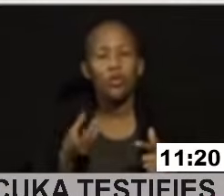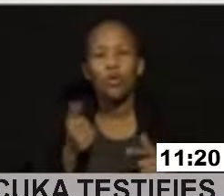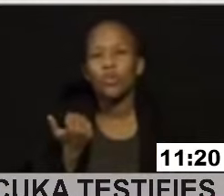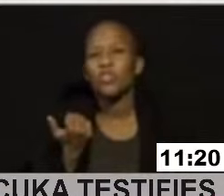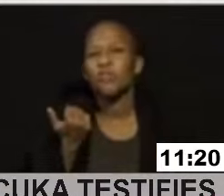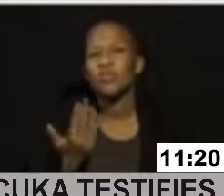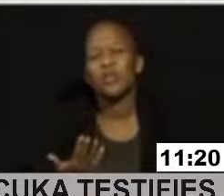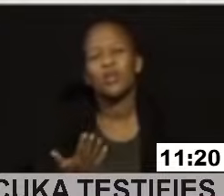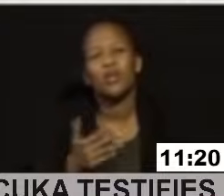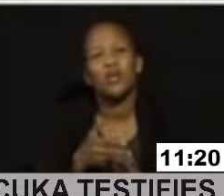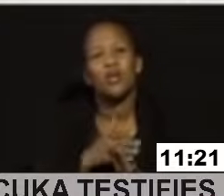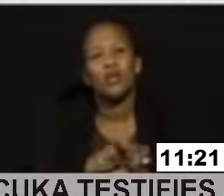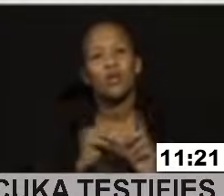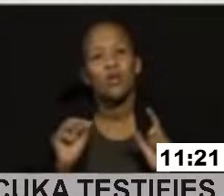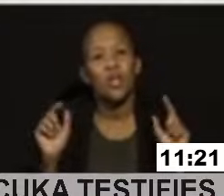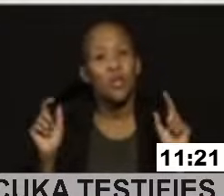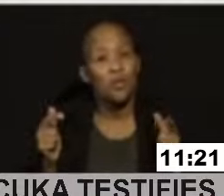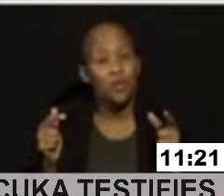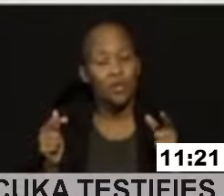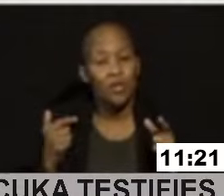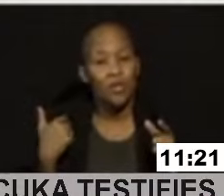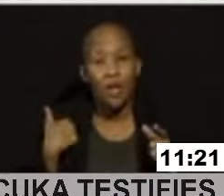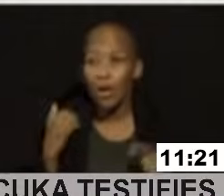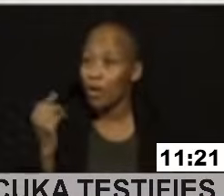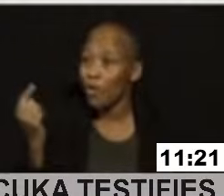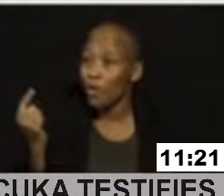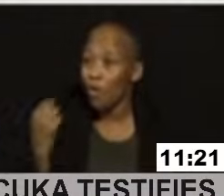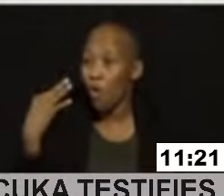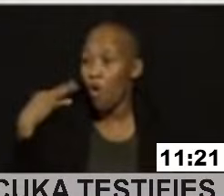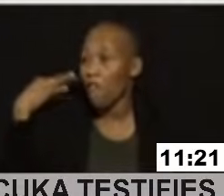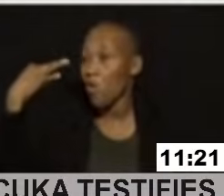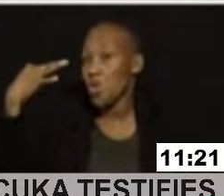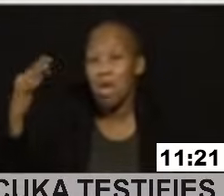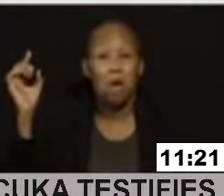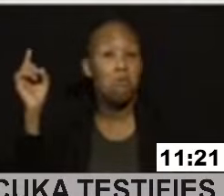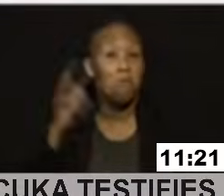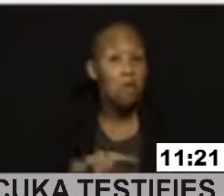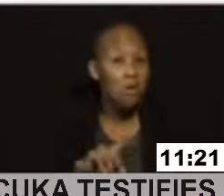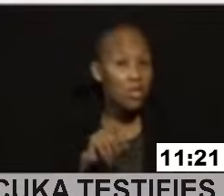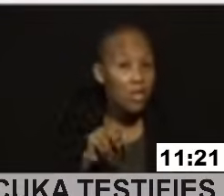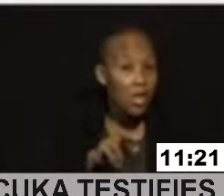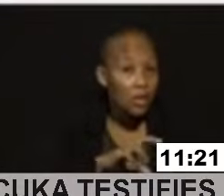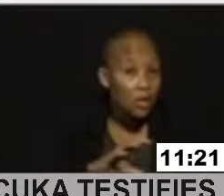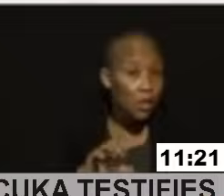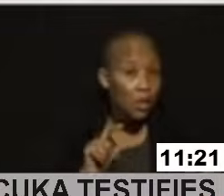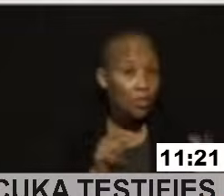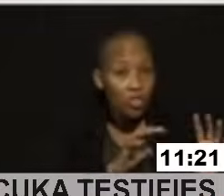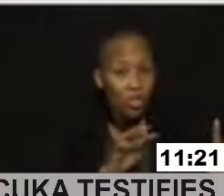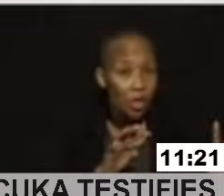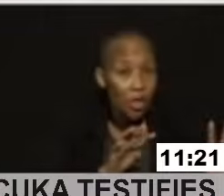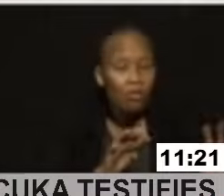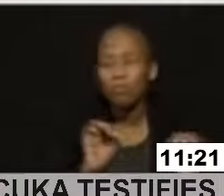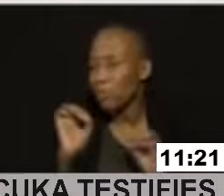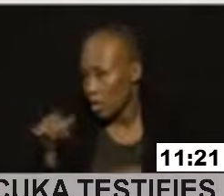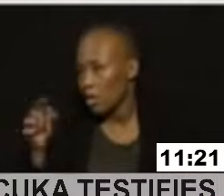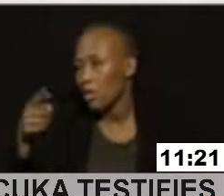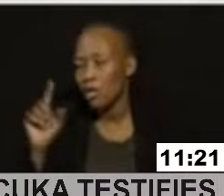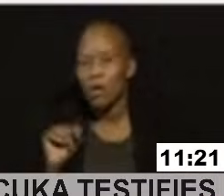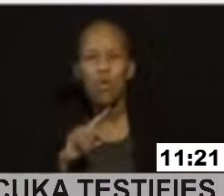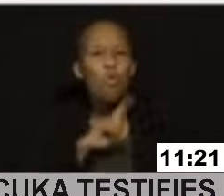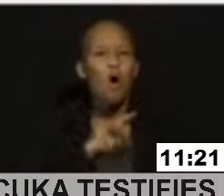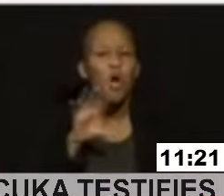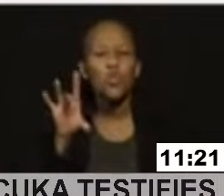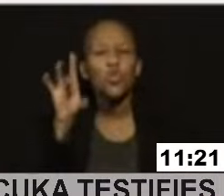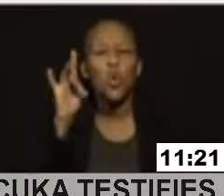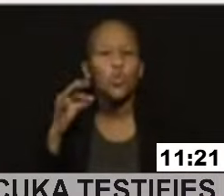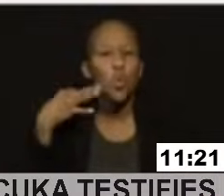the commission. You have come before this commission voluntarily, sir, is that correct? That's correct. And why do you do so?